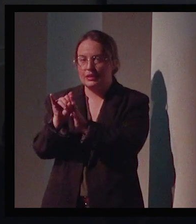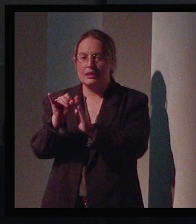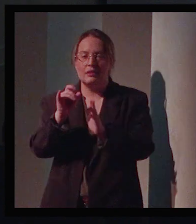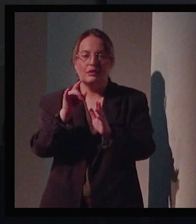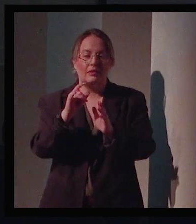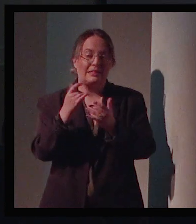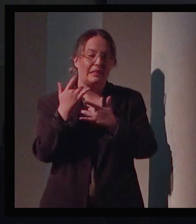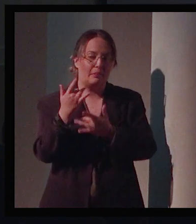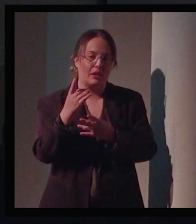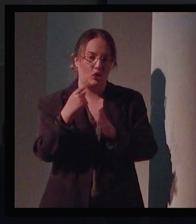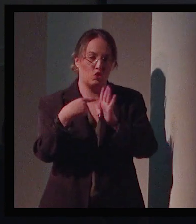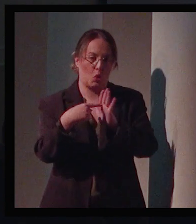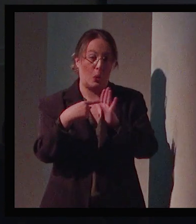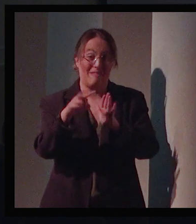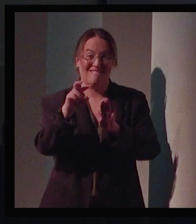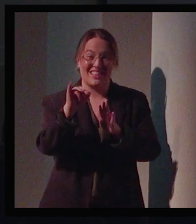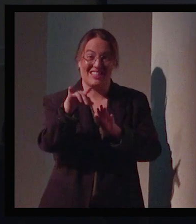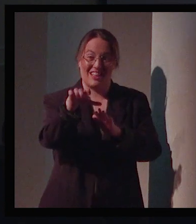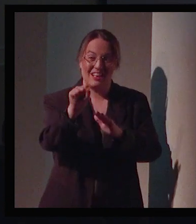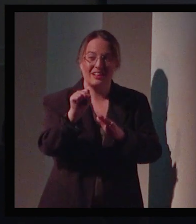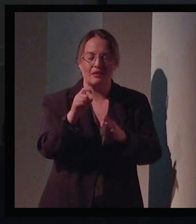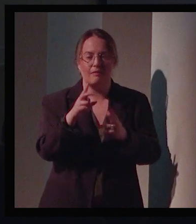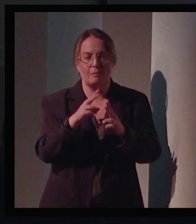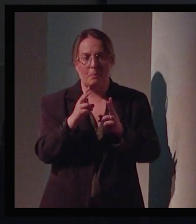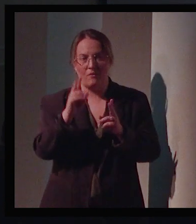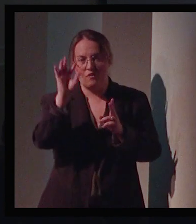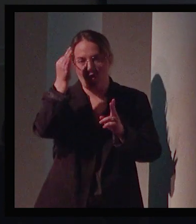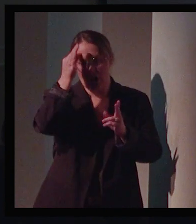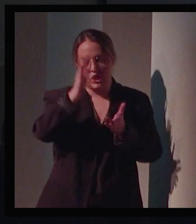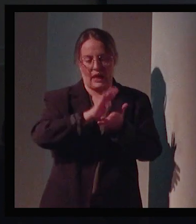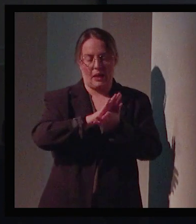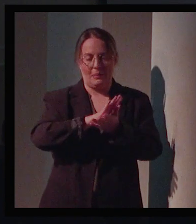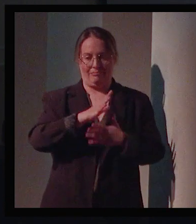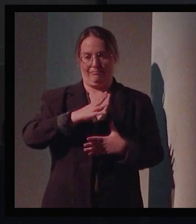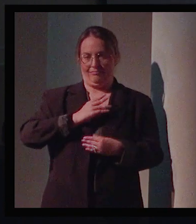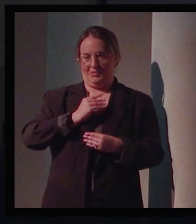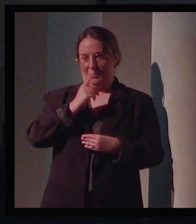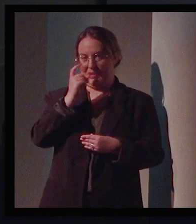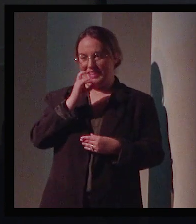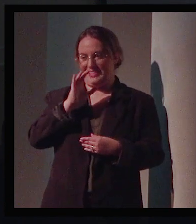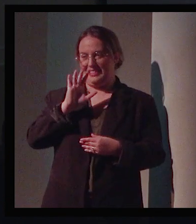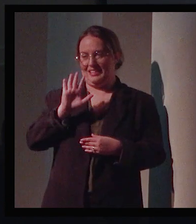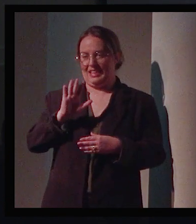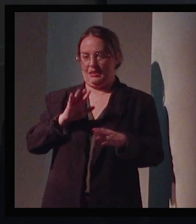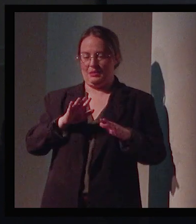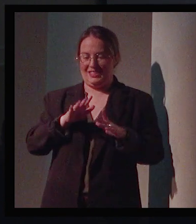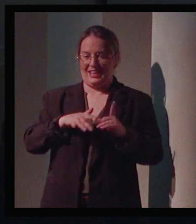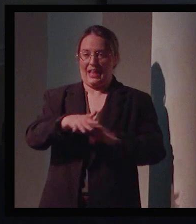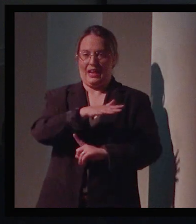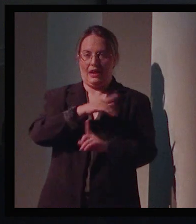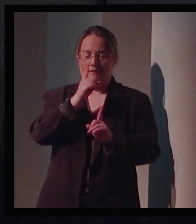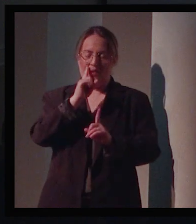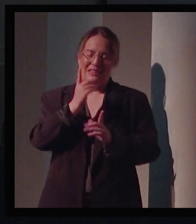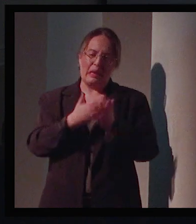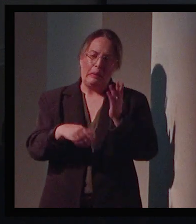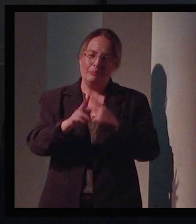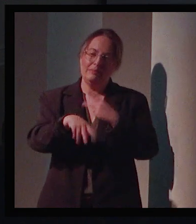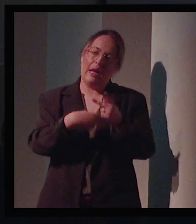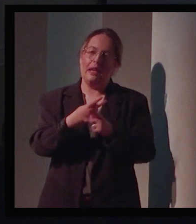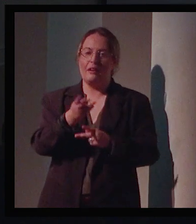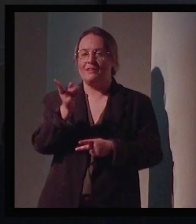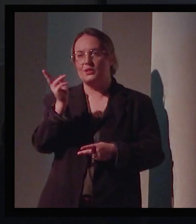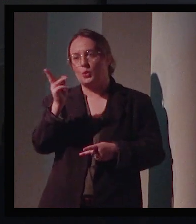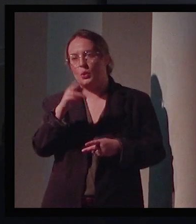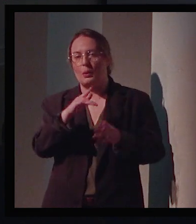was acceptable to the French Academy because they were the setting for some kind of historical or biblical